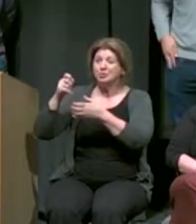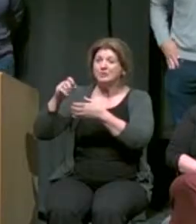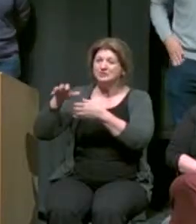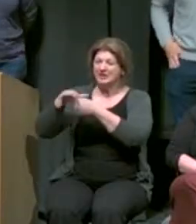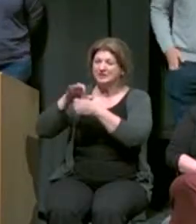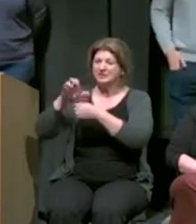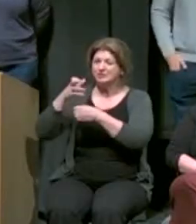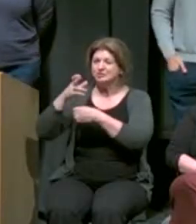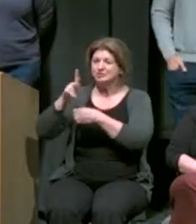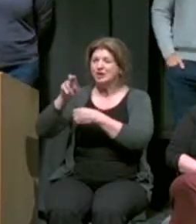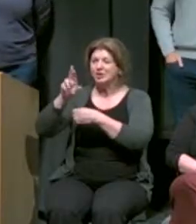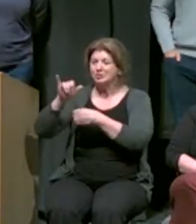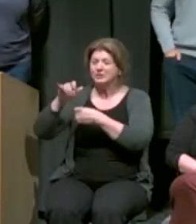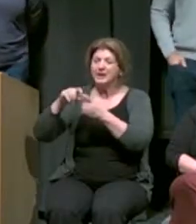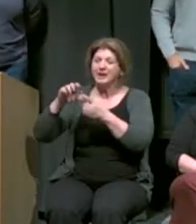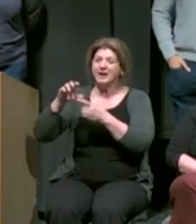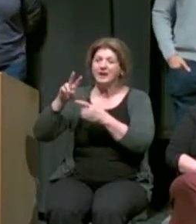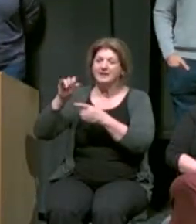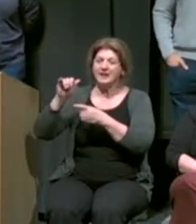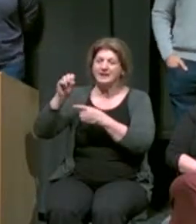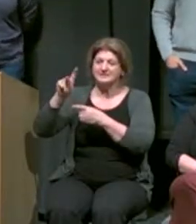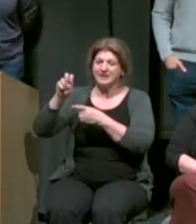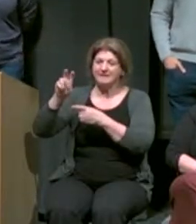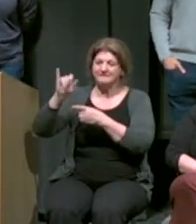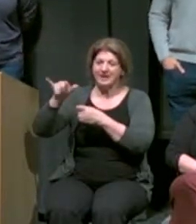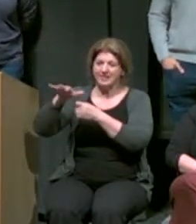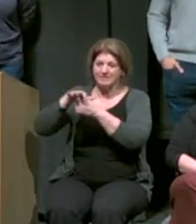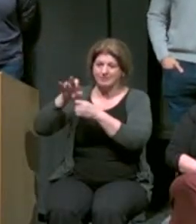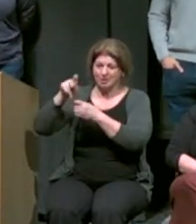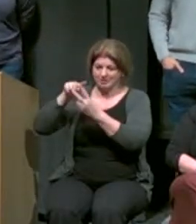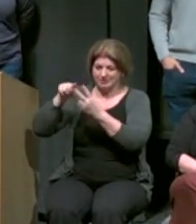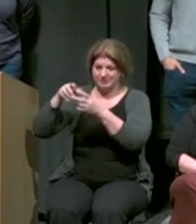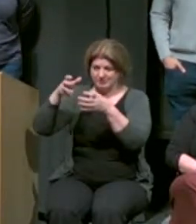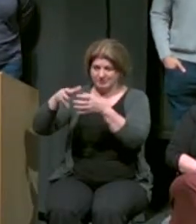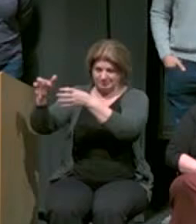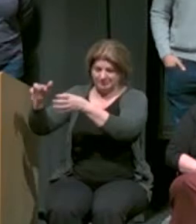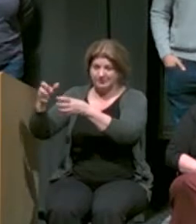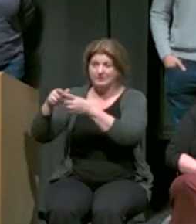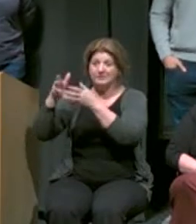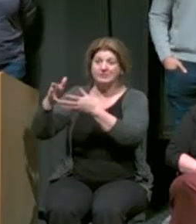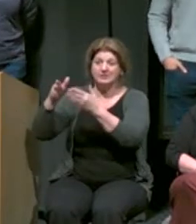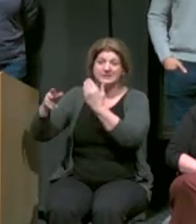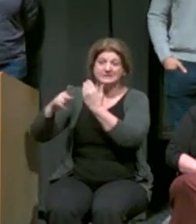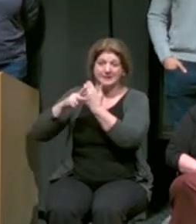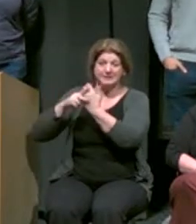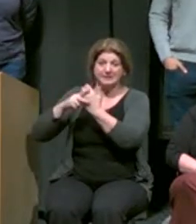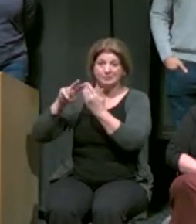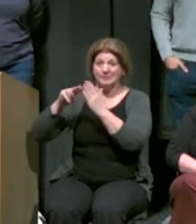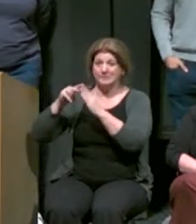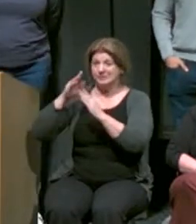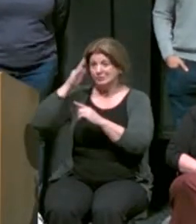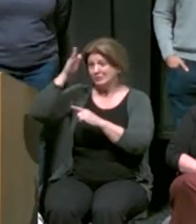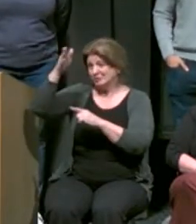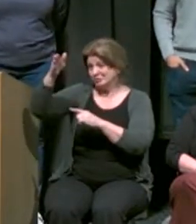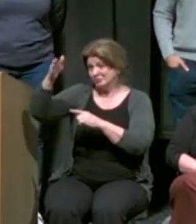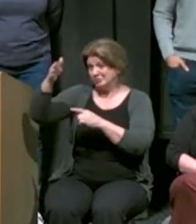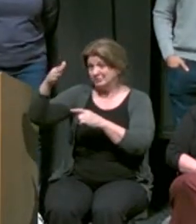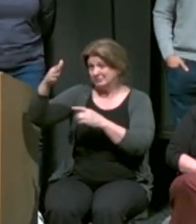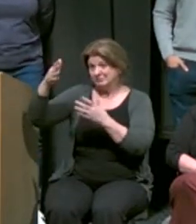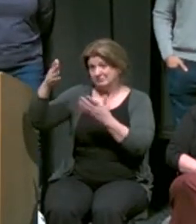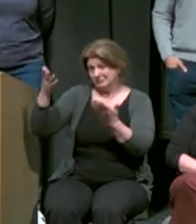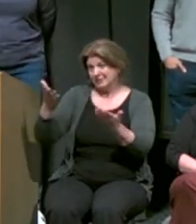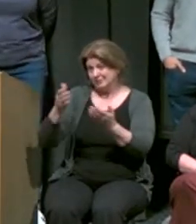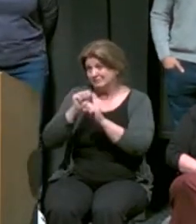Chuckery area or the Cascade Valley Metro Parks, and what that means for the future. And